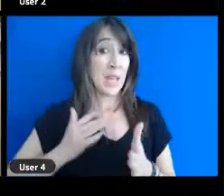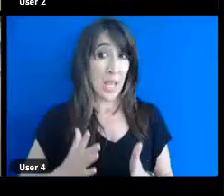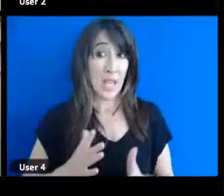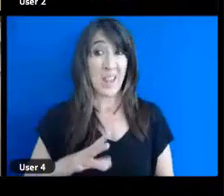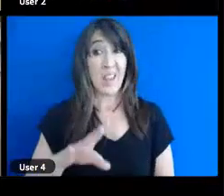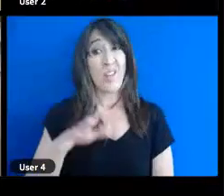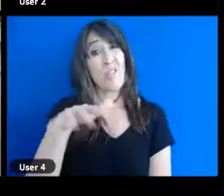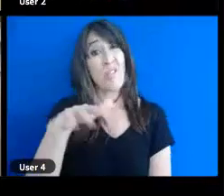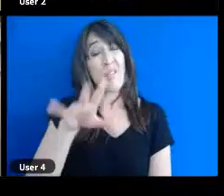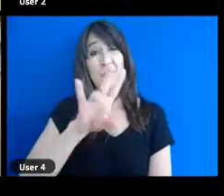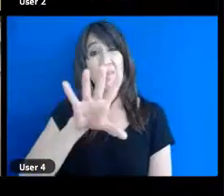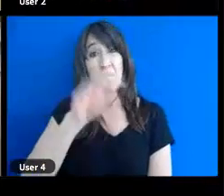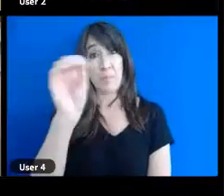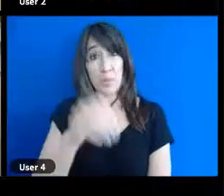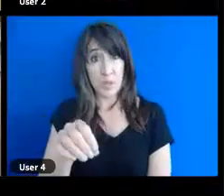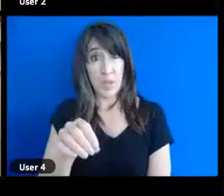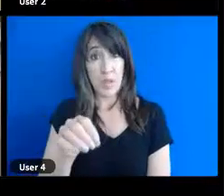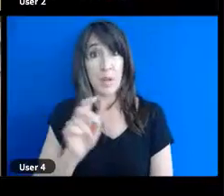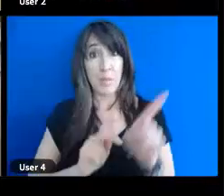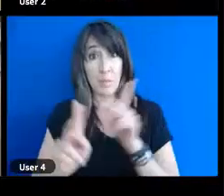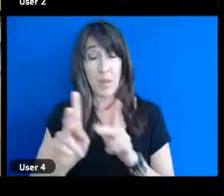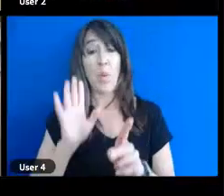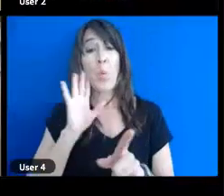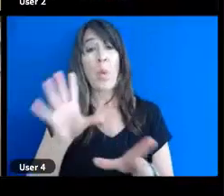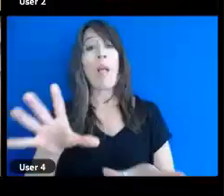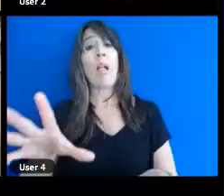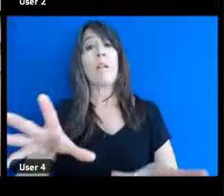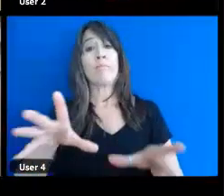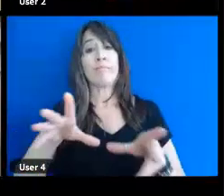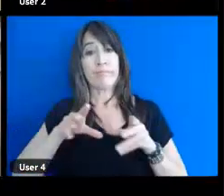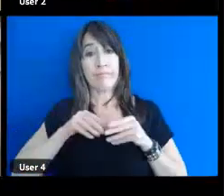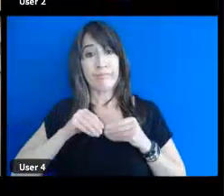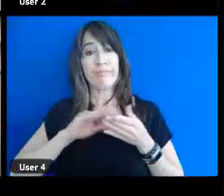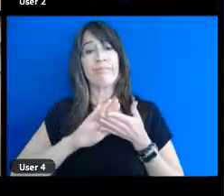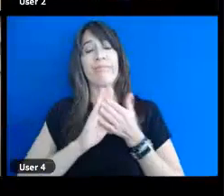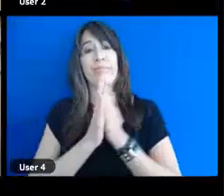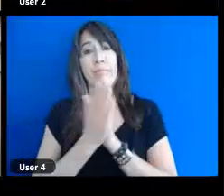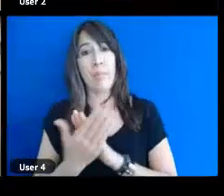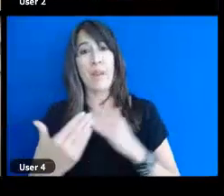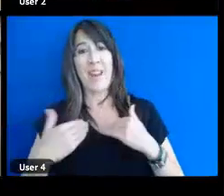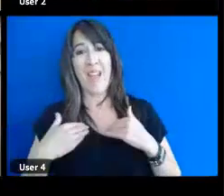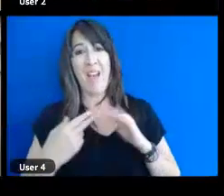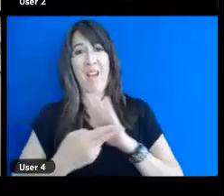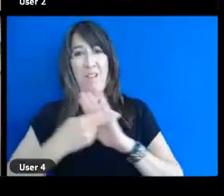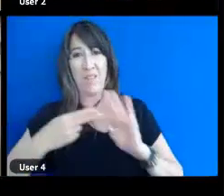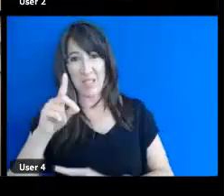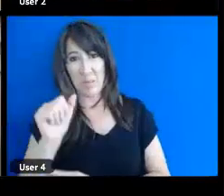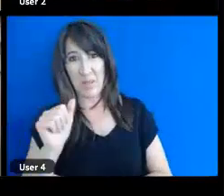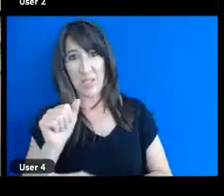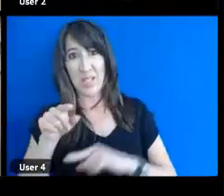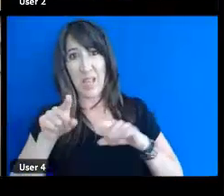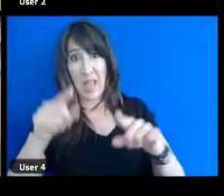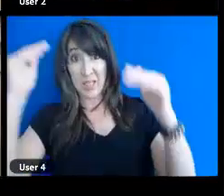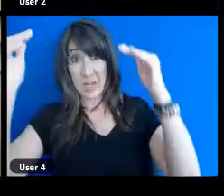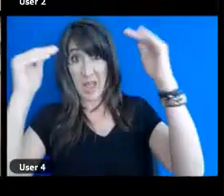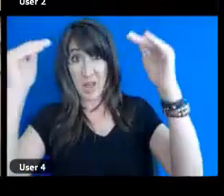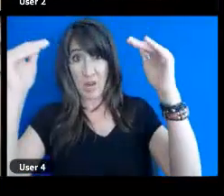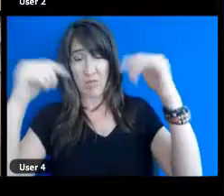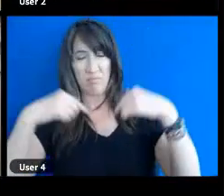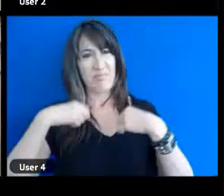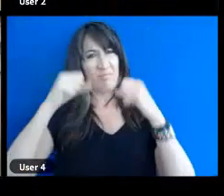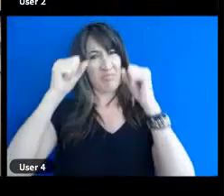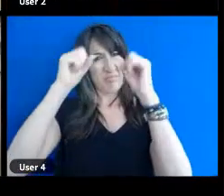6.2 million Canadians, roughly 75% of people acquire their disability as adults, which